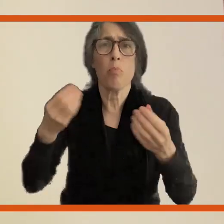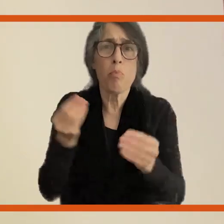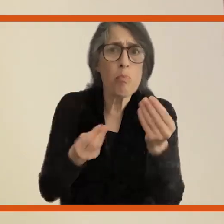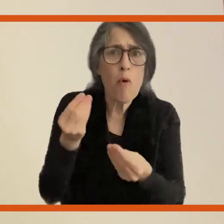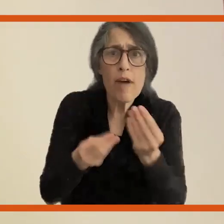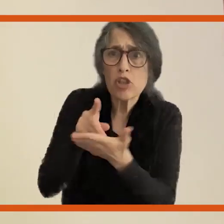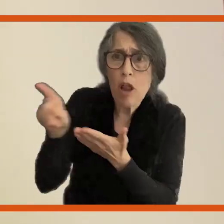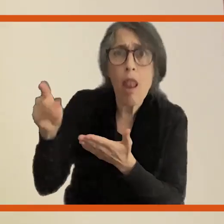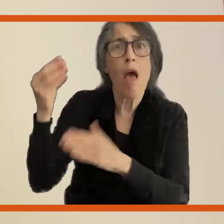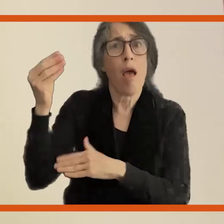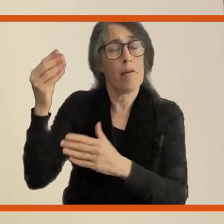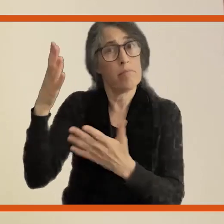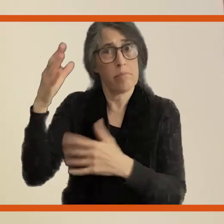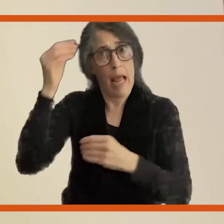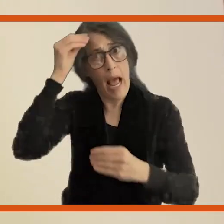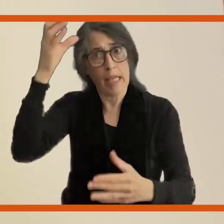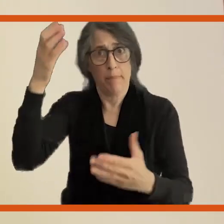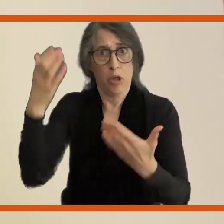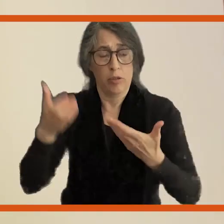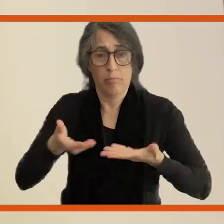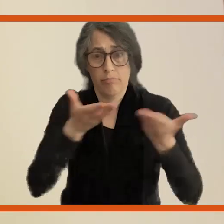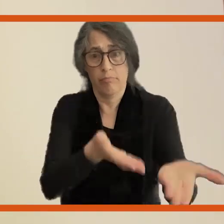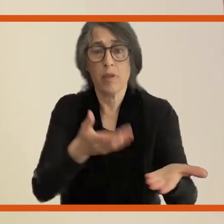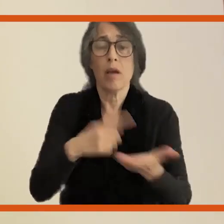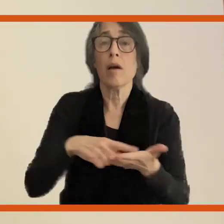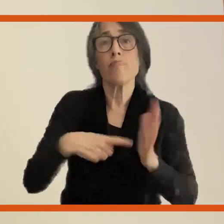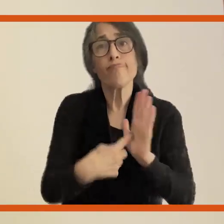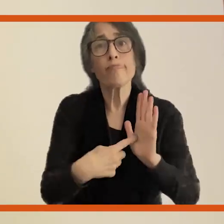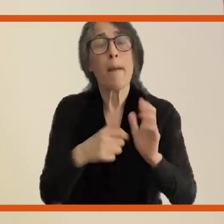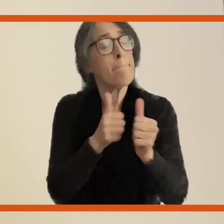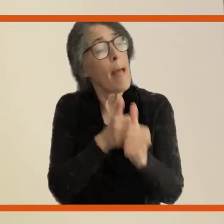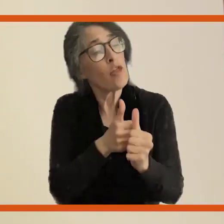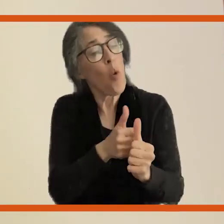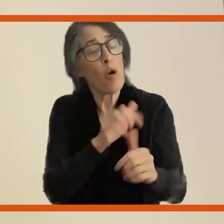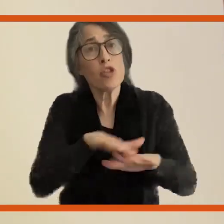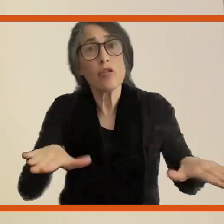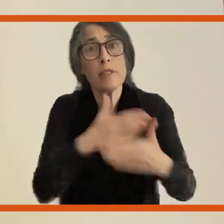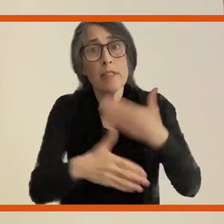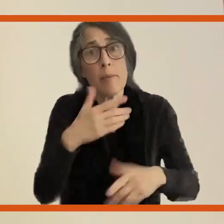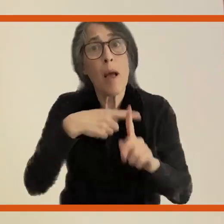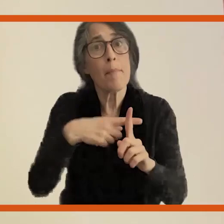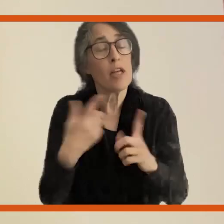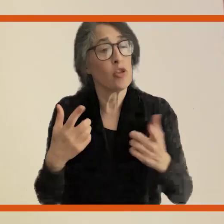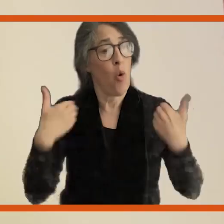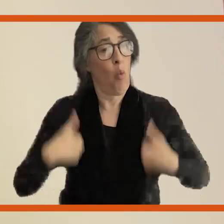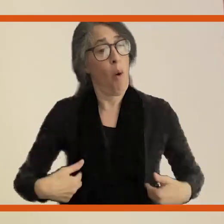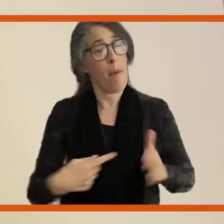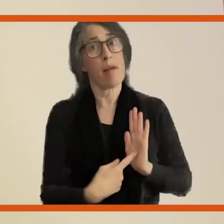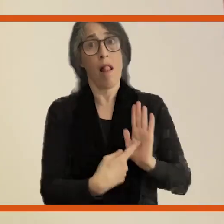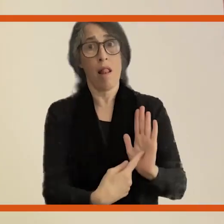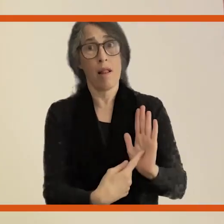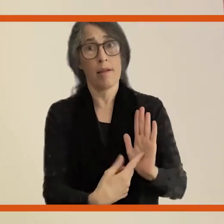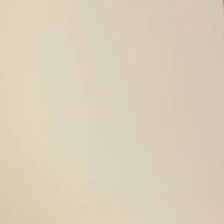advisors, professional experts in specific disabilities, becoming mentors and role models to children and